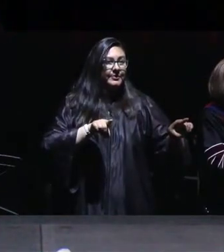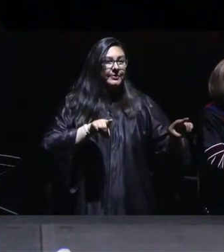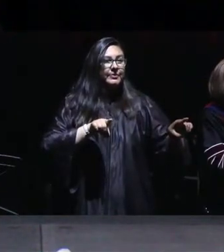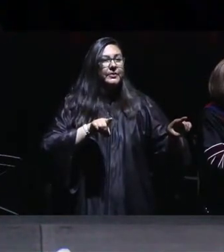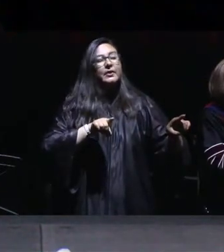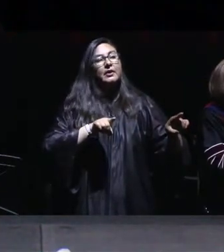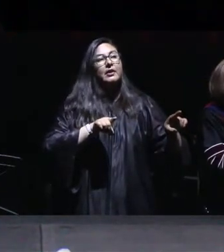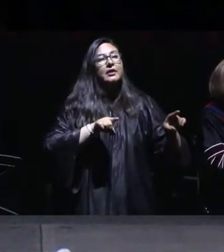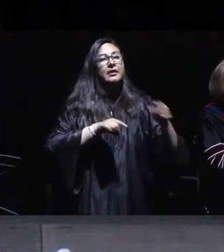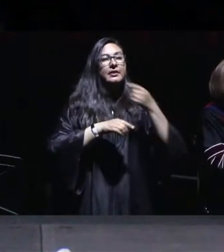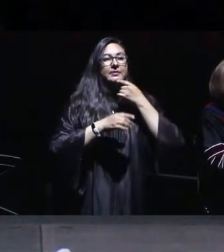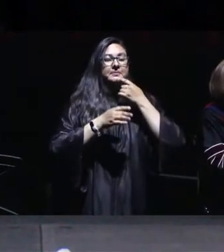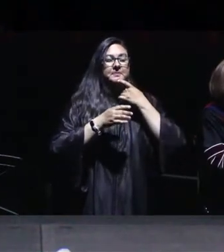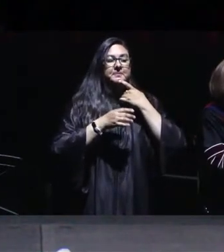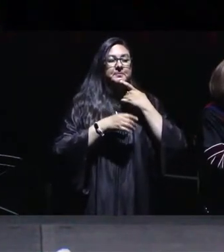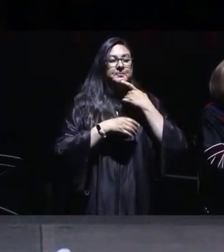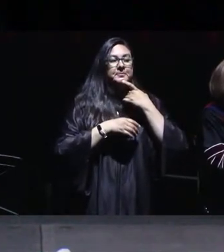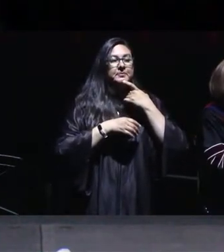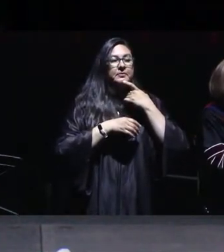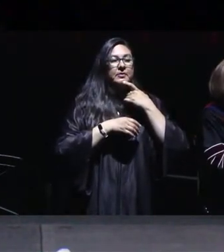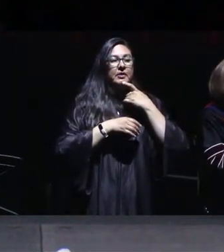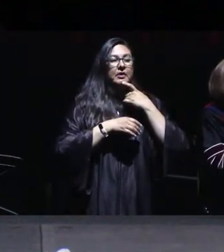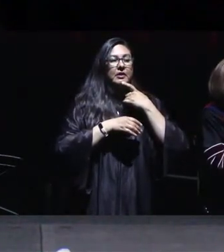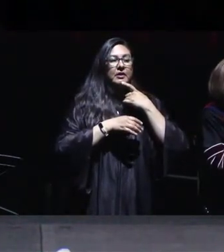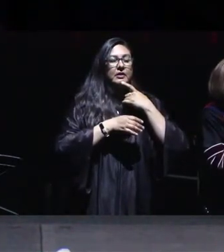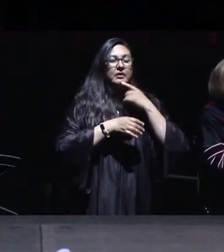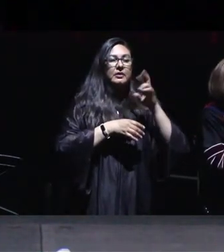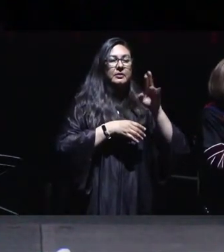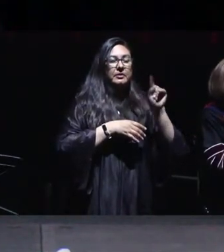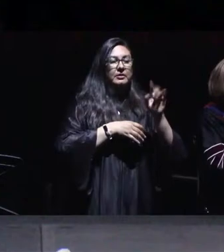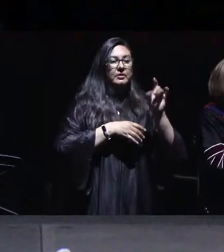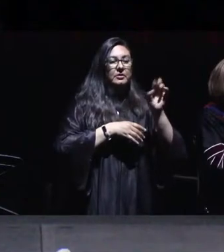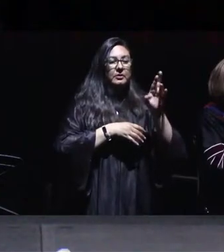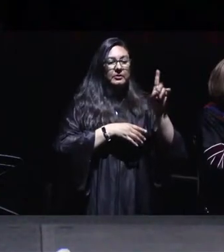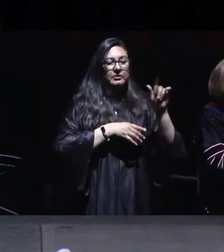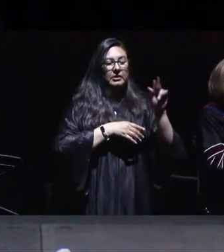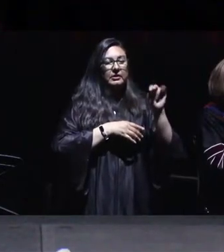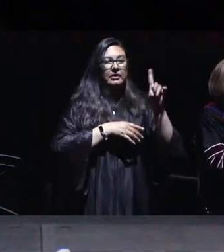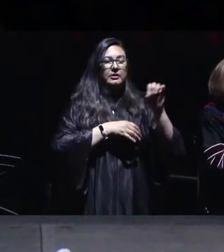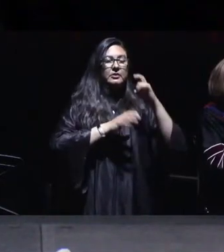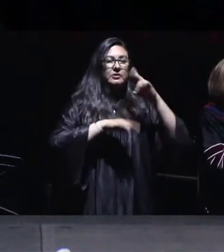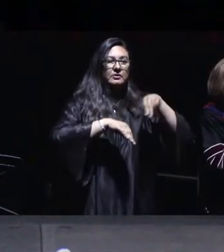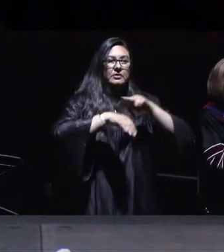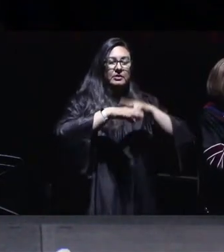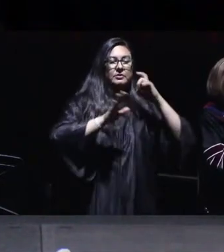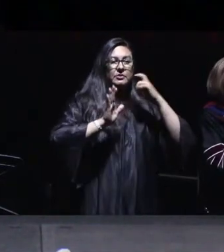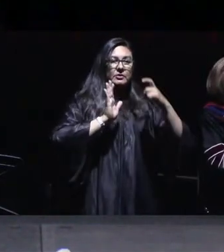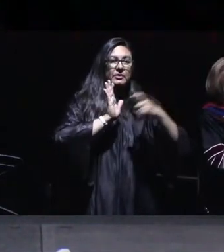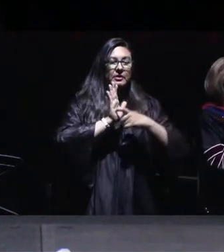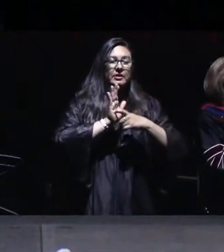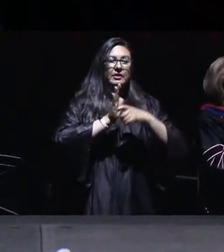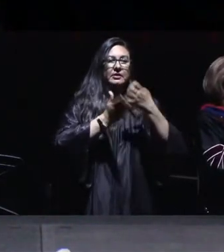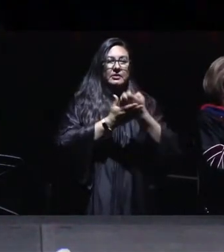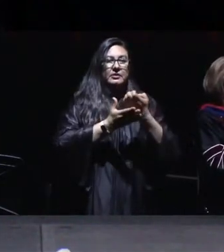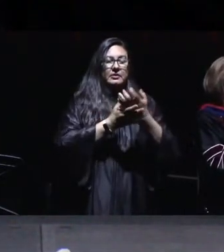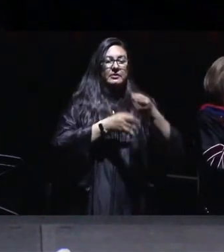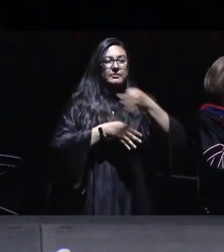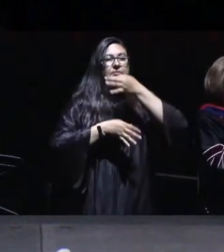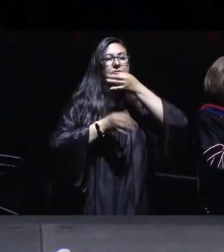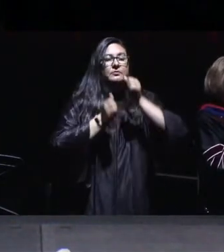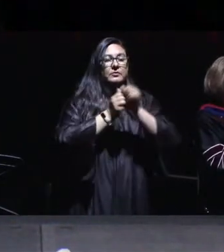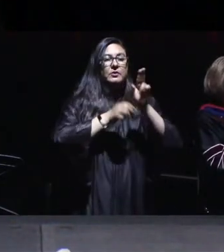It reads as follows. Be it known that Dr. Roberto Coronado, nationally recognized economist with expertise